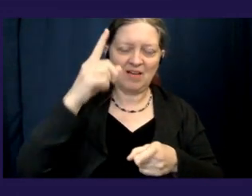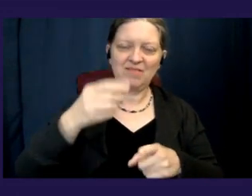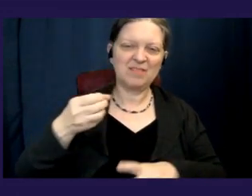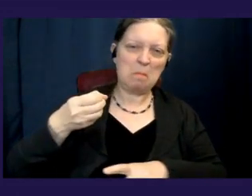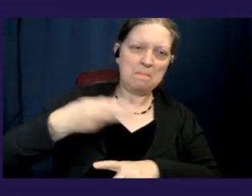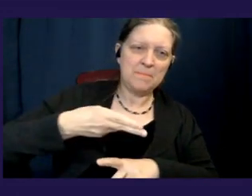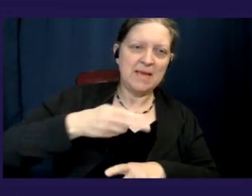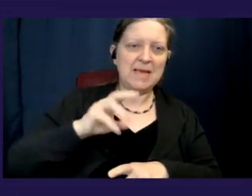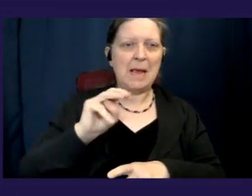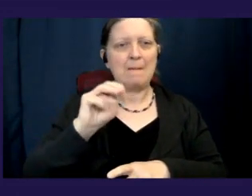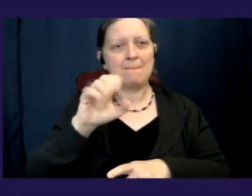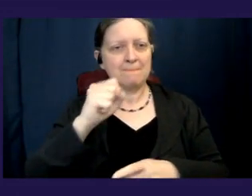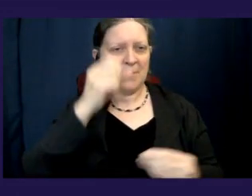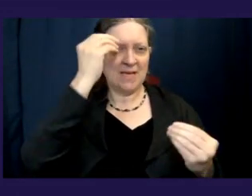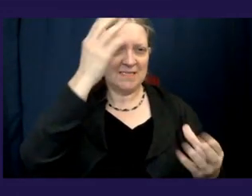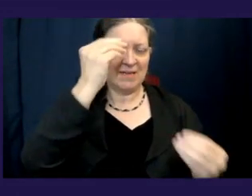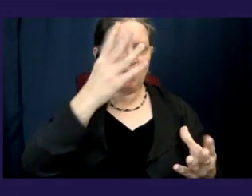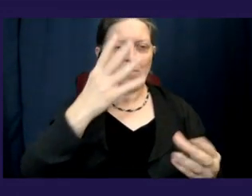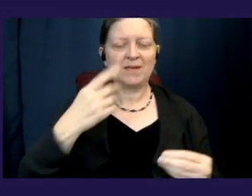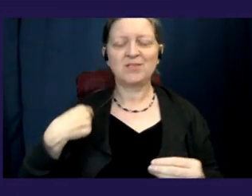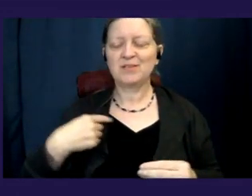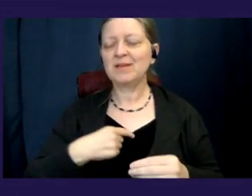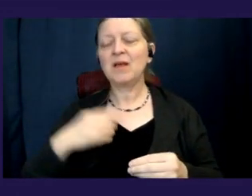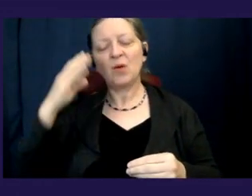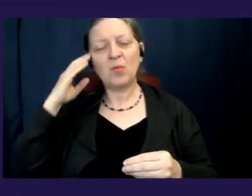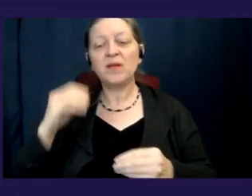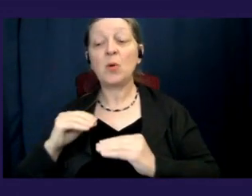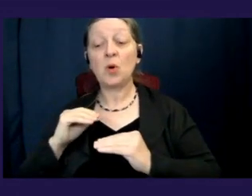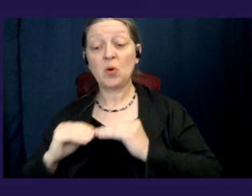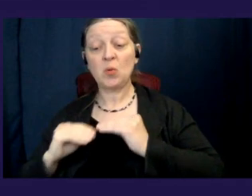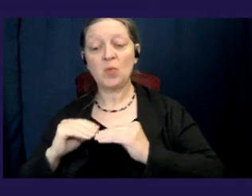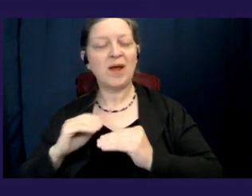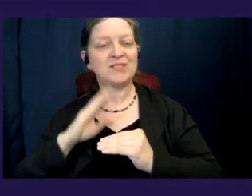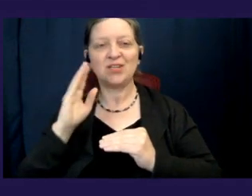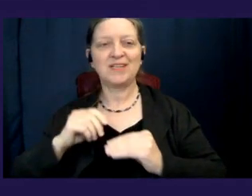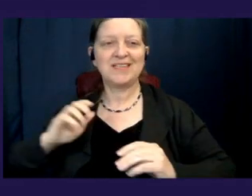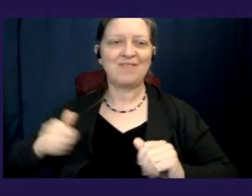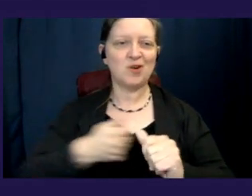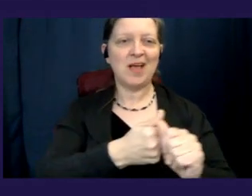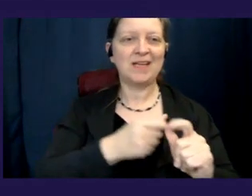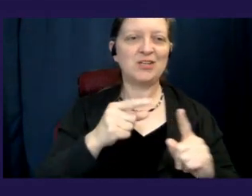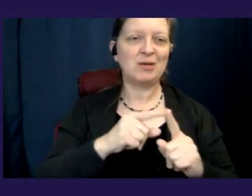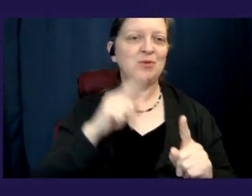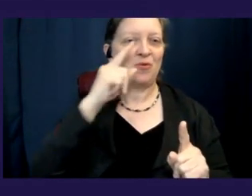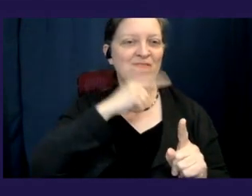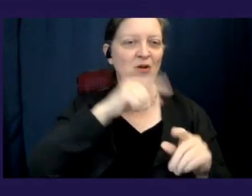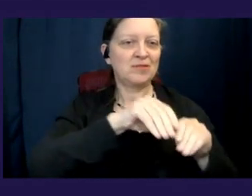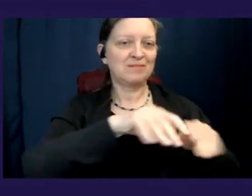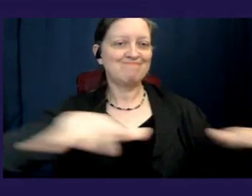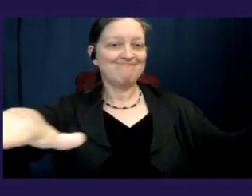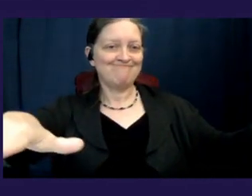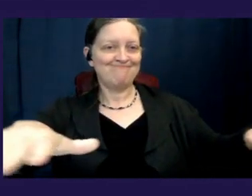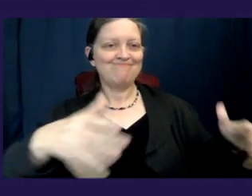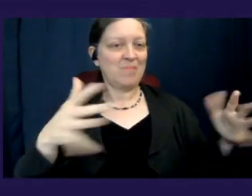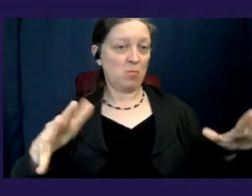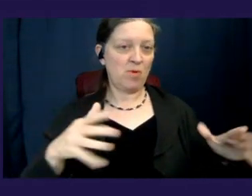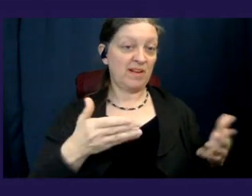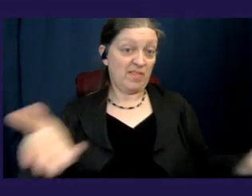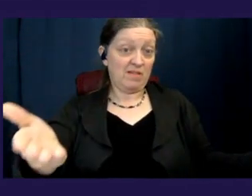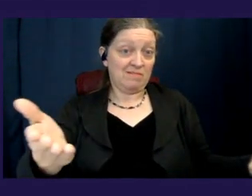never catch up to the distance that the falsehoods spread. So one of the things we've been recommending, and it's something that's